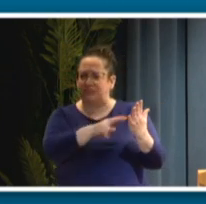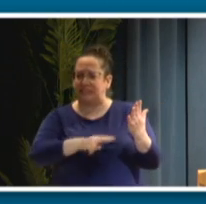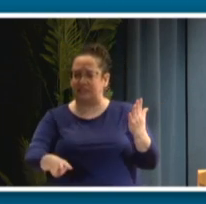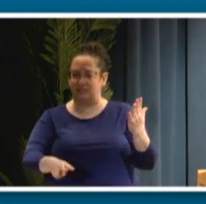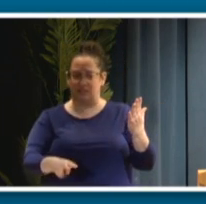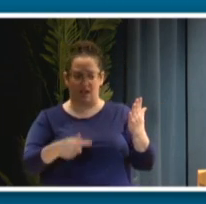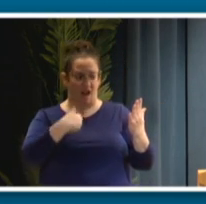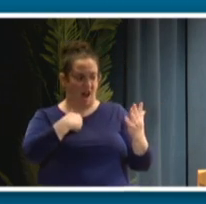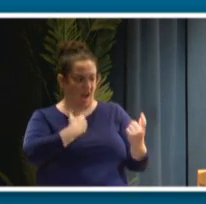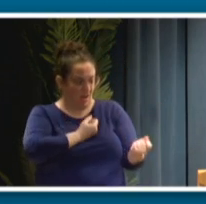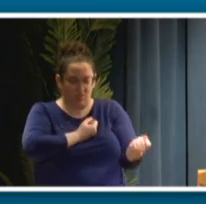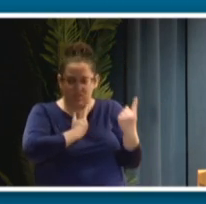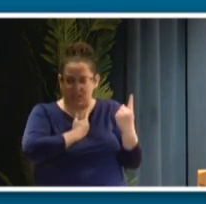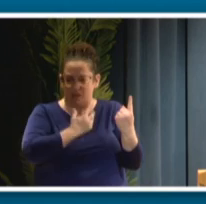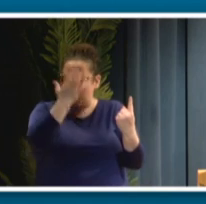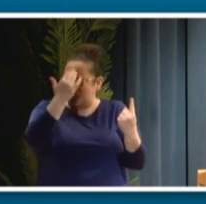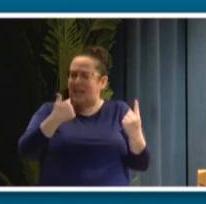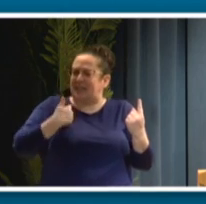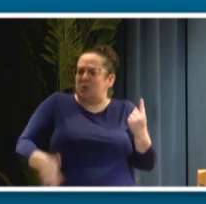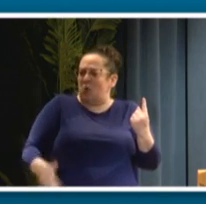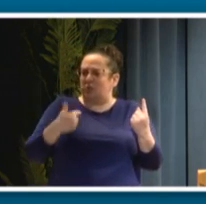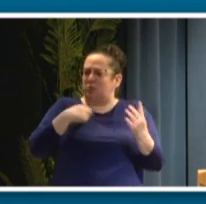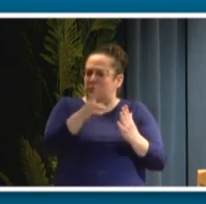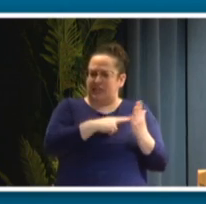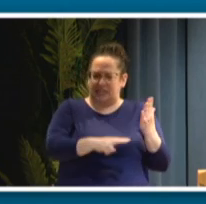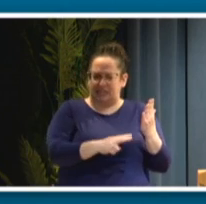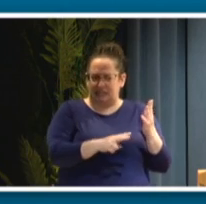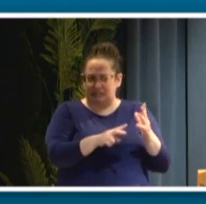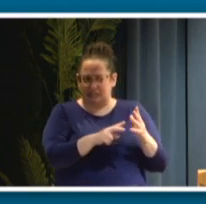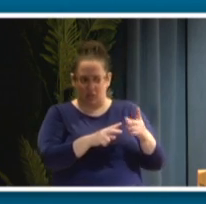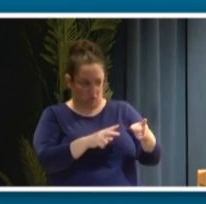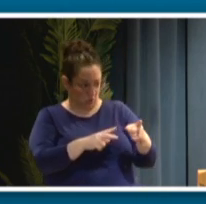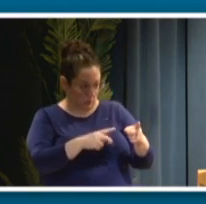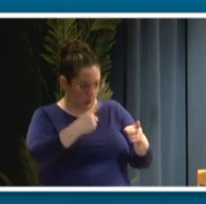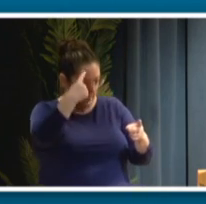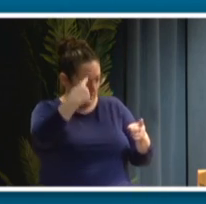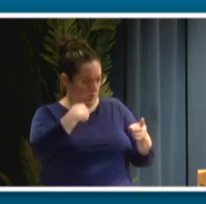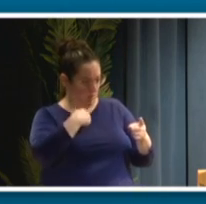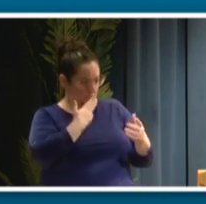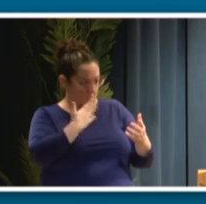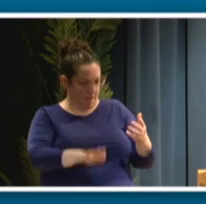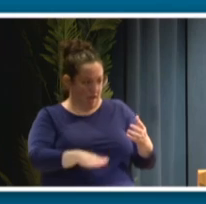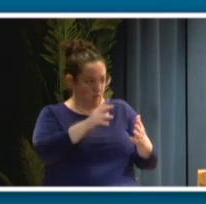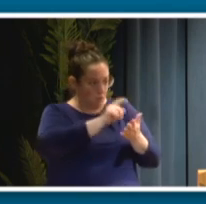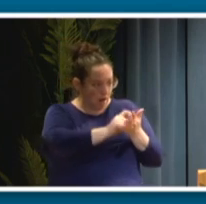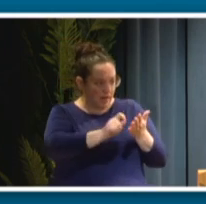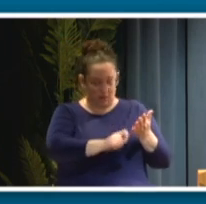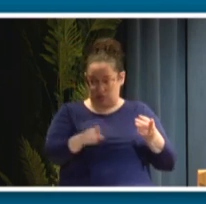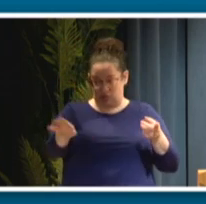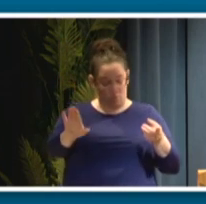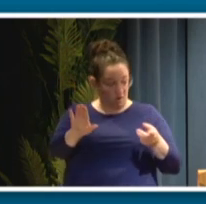right? Or, yo, I don't like to write. Guess what? You think you're bad at writing? Huh, your teacher's bad at writing too.